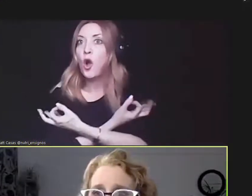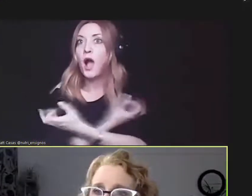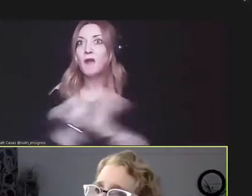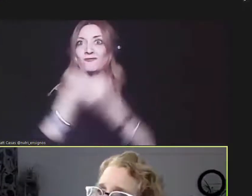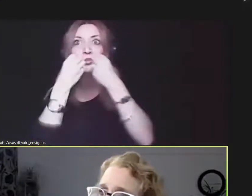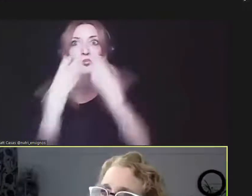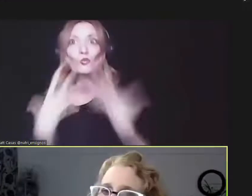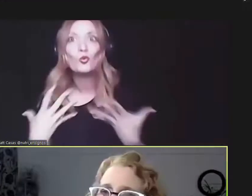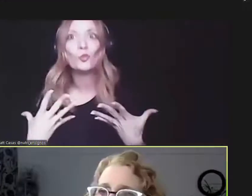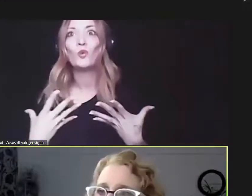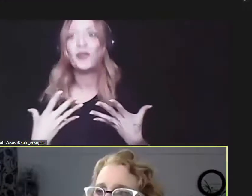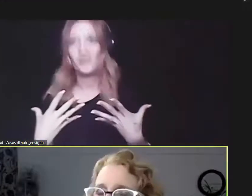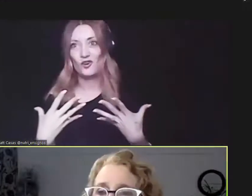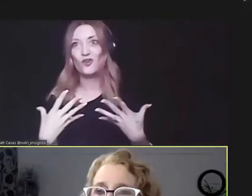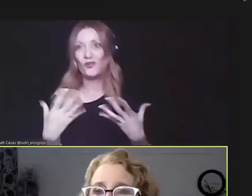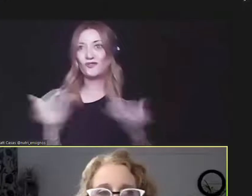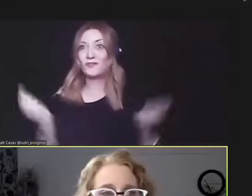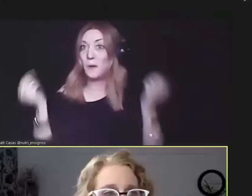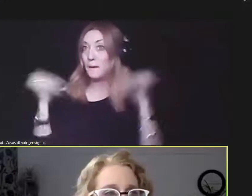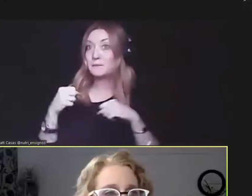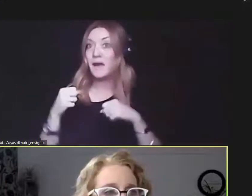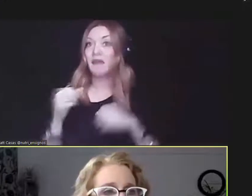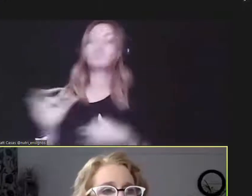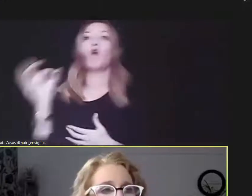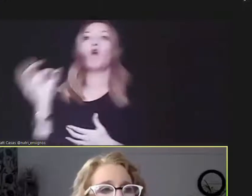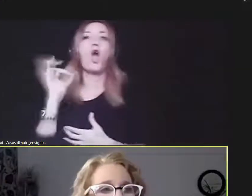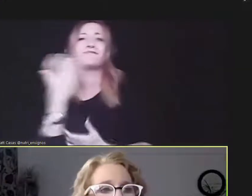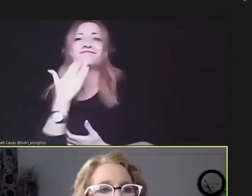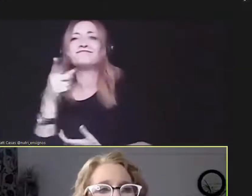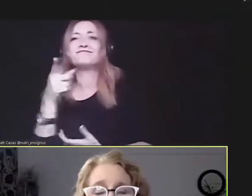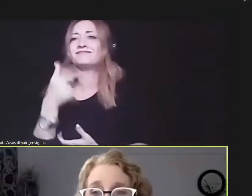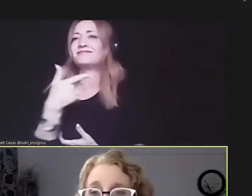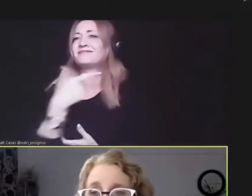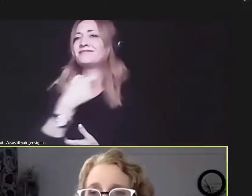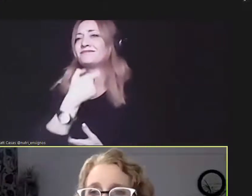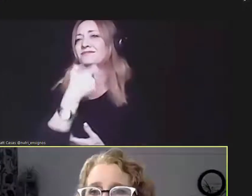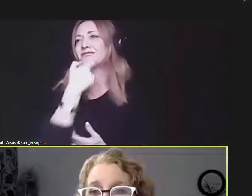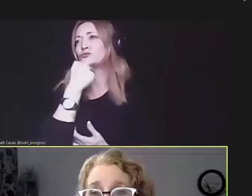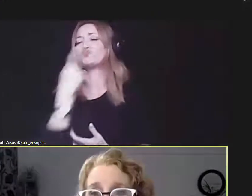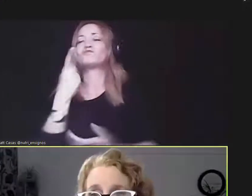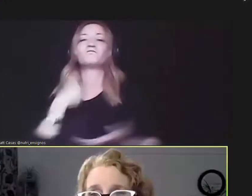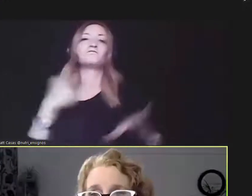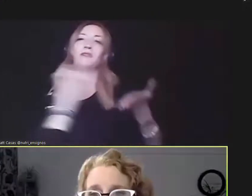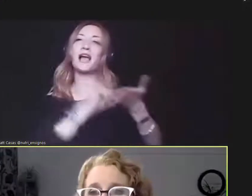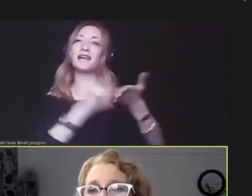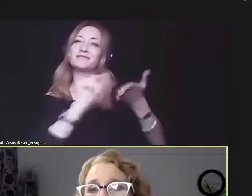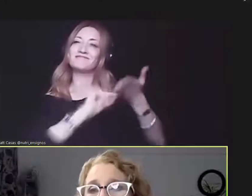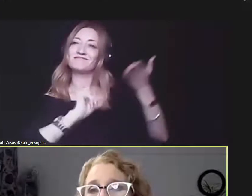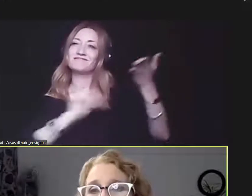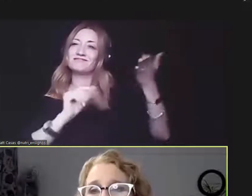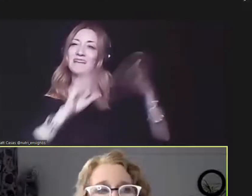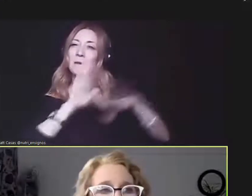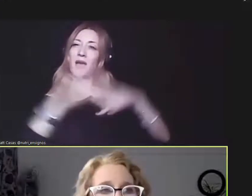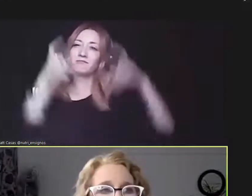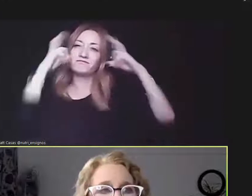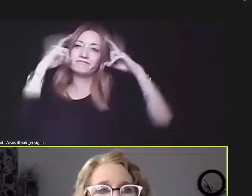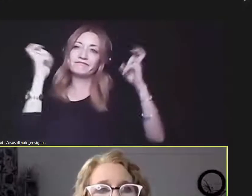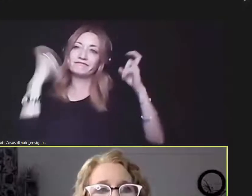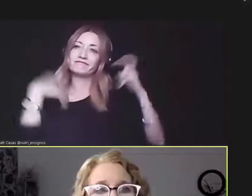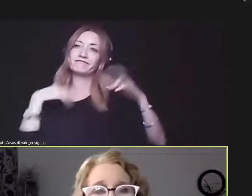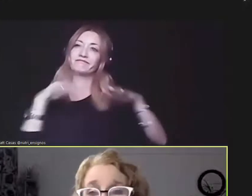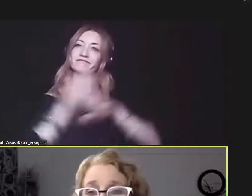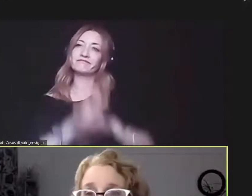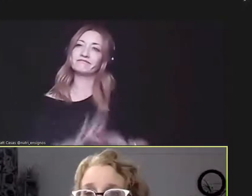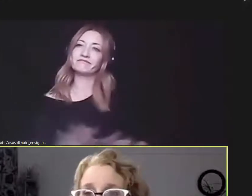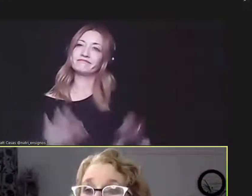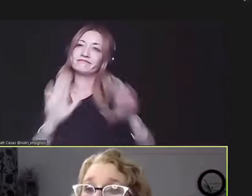journaling. Writing down your thoughts has really been shown to